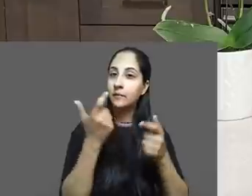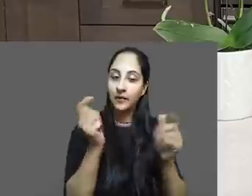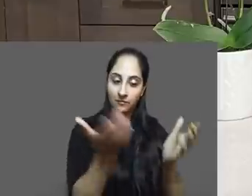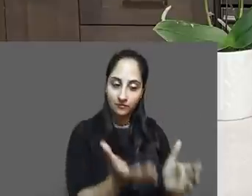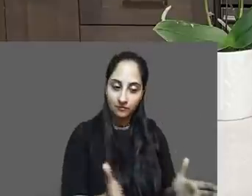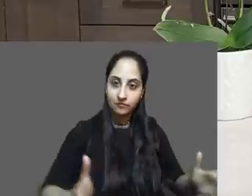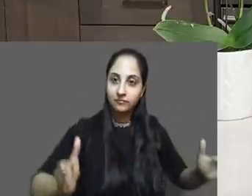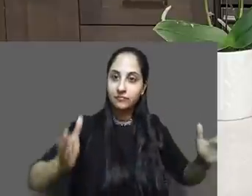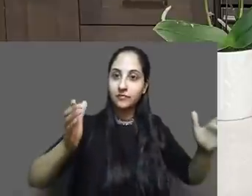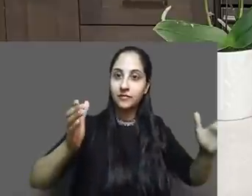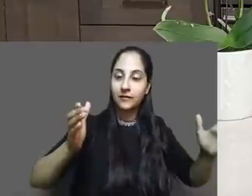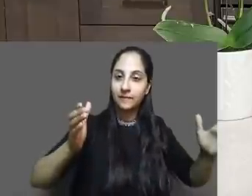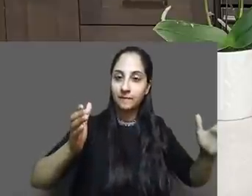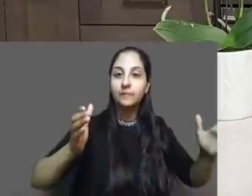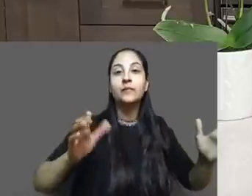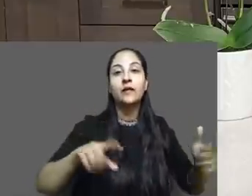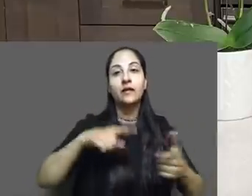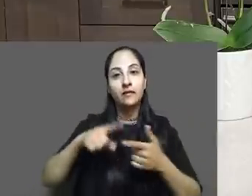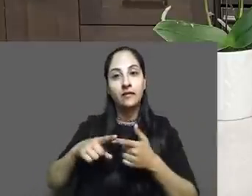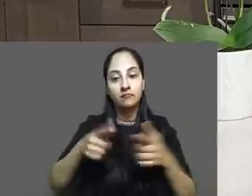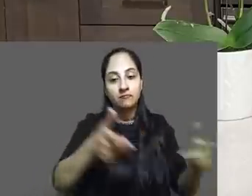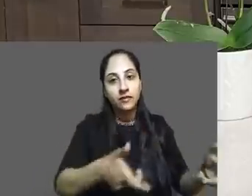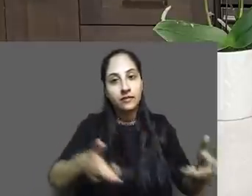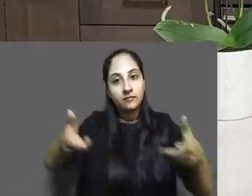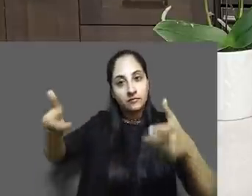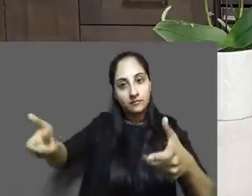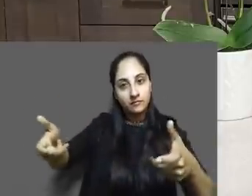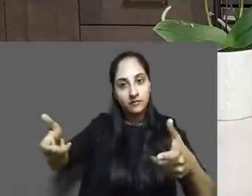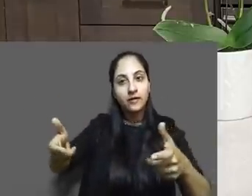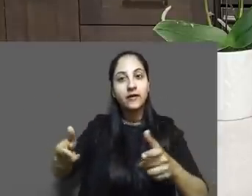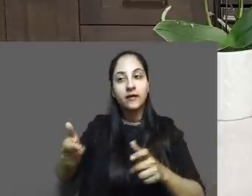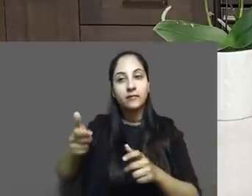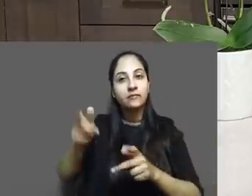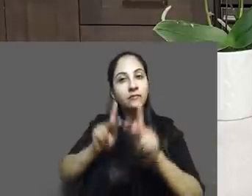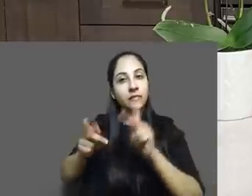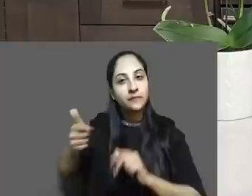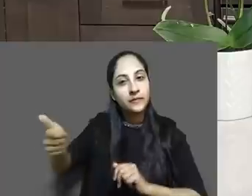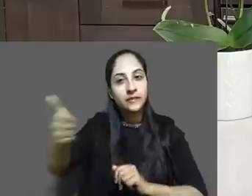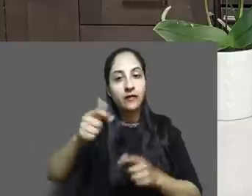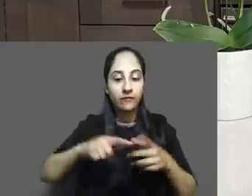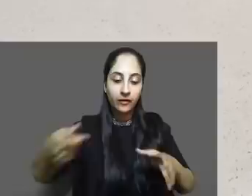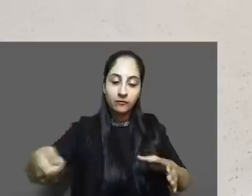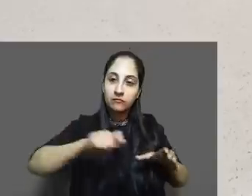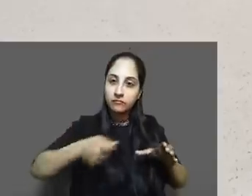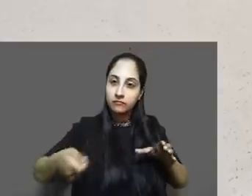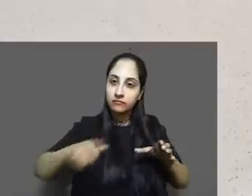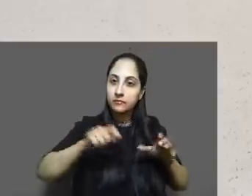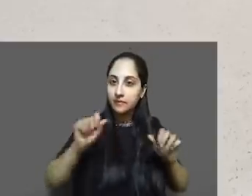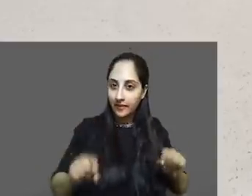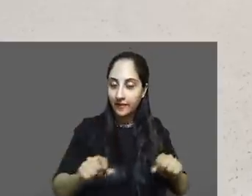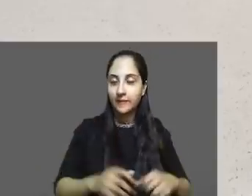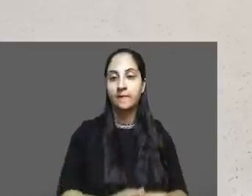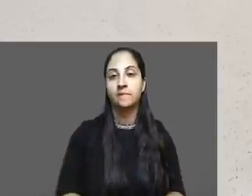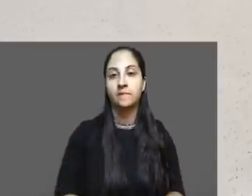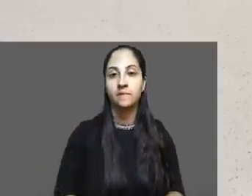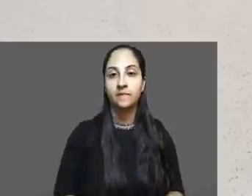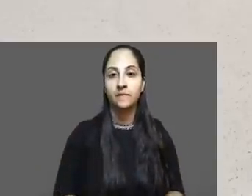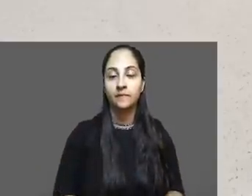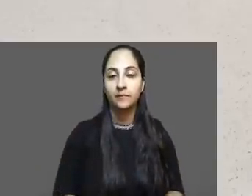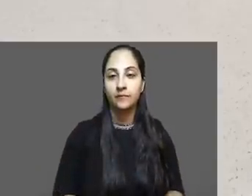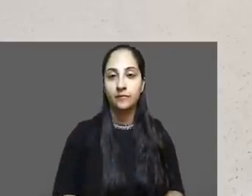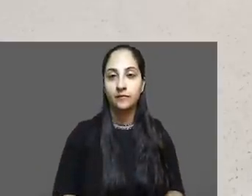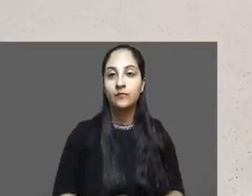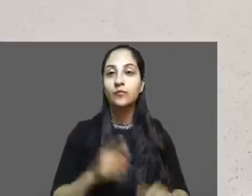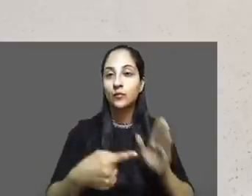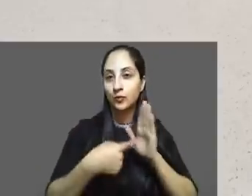like this, and then from that you can serve as they wish. So we have here our